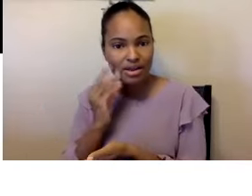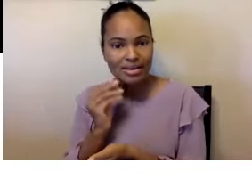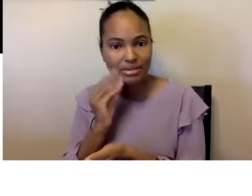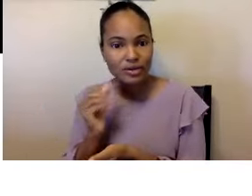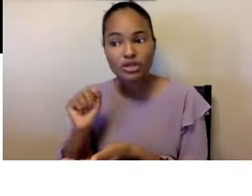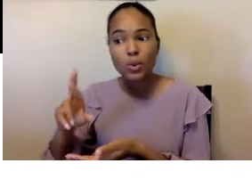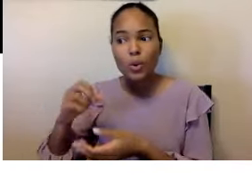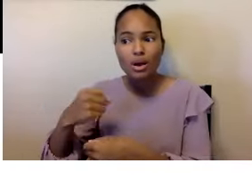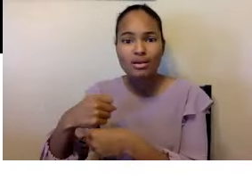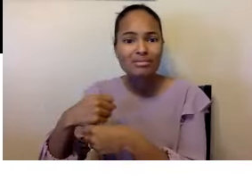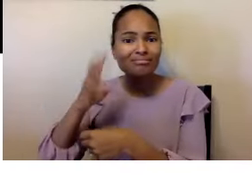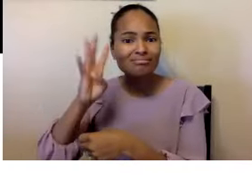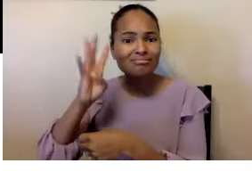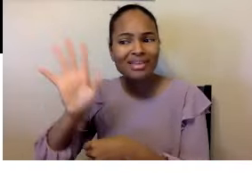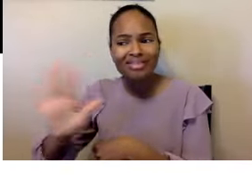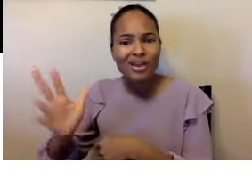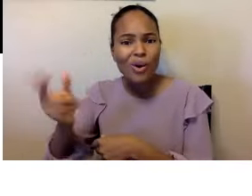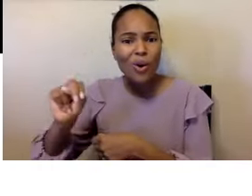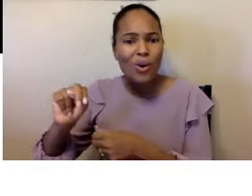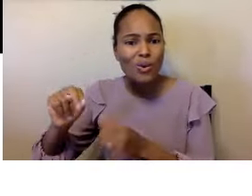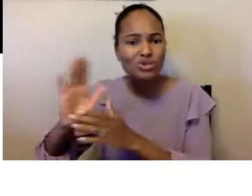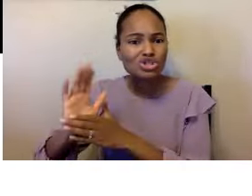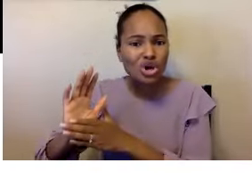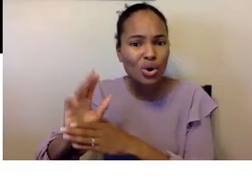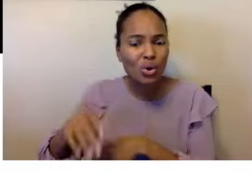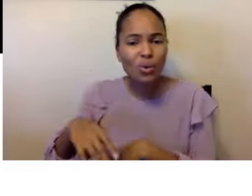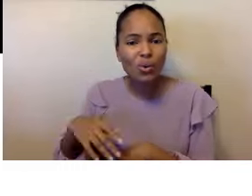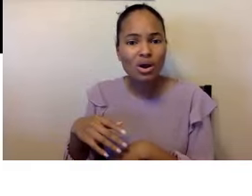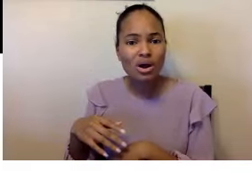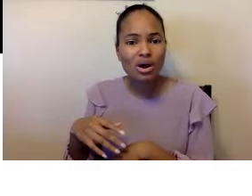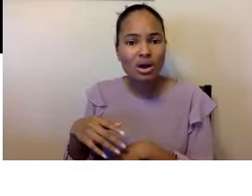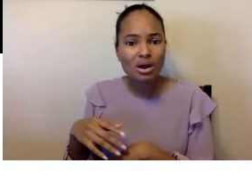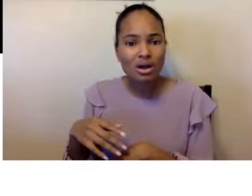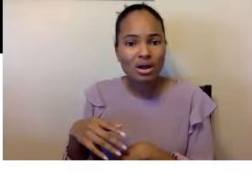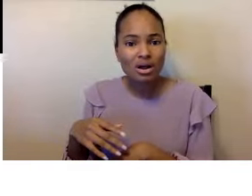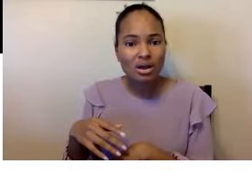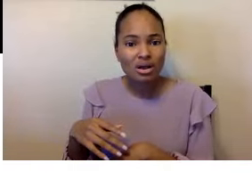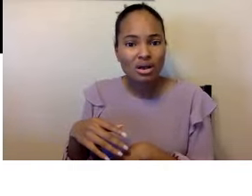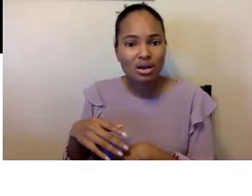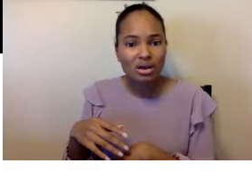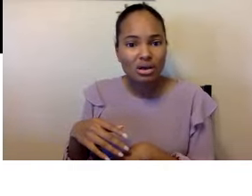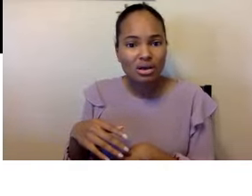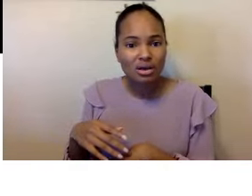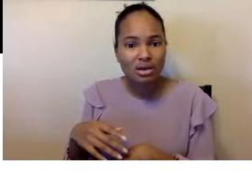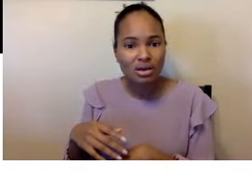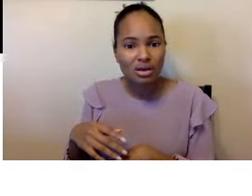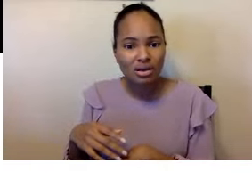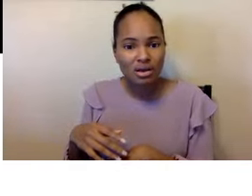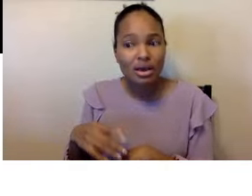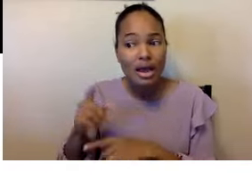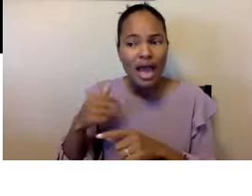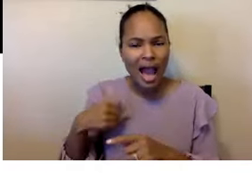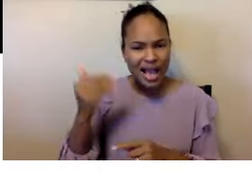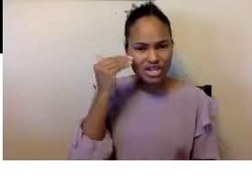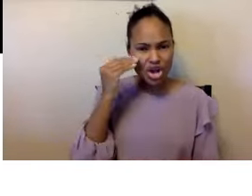shows or get highlighted. I'm glad City Pretty Lolo is getting some shine in